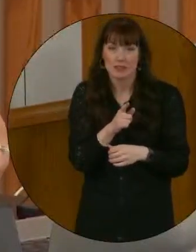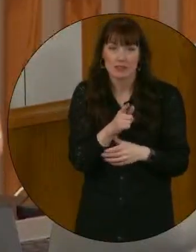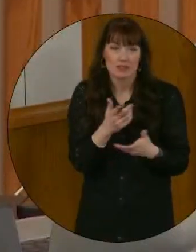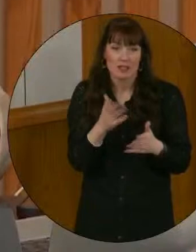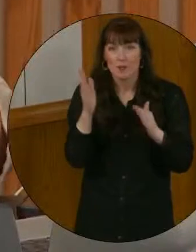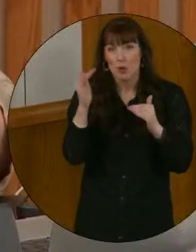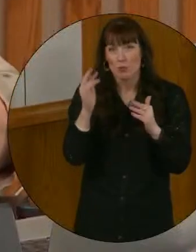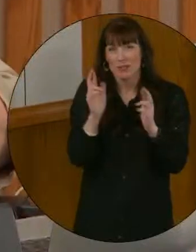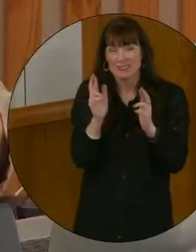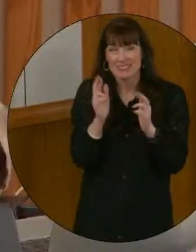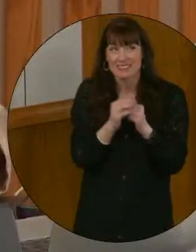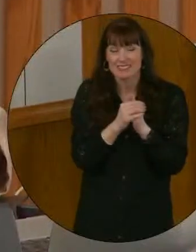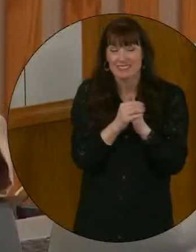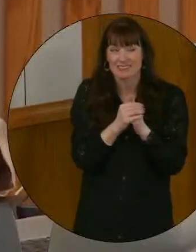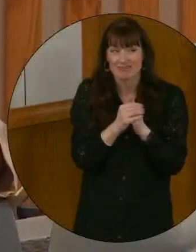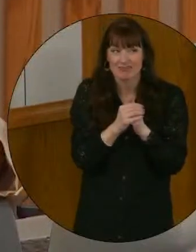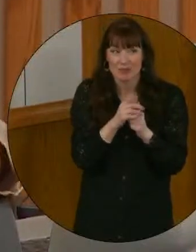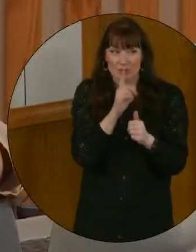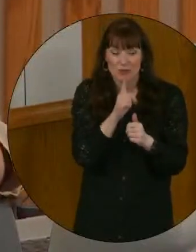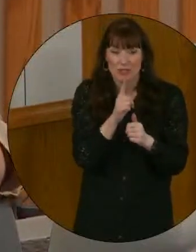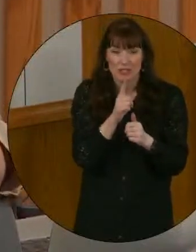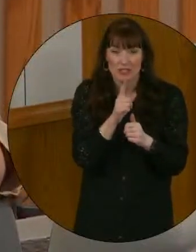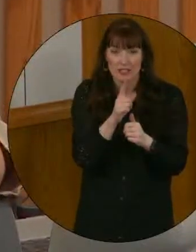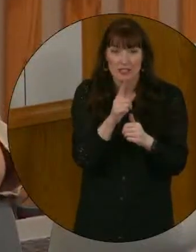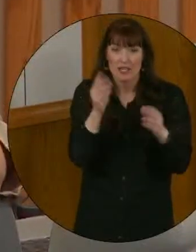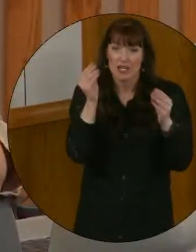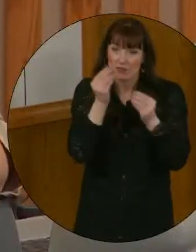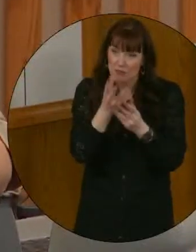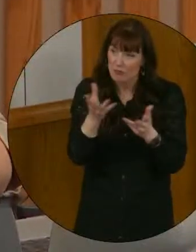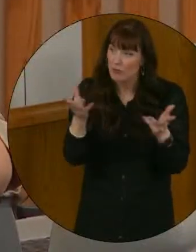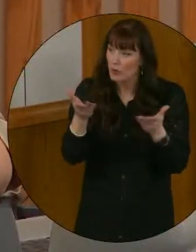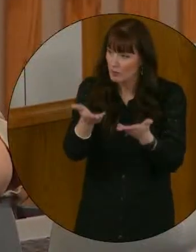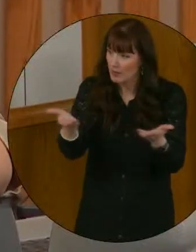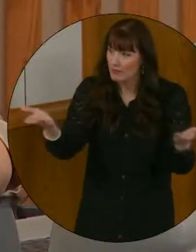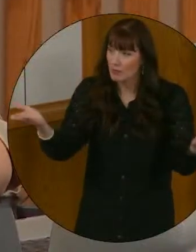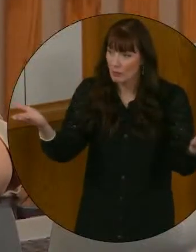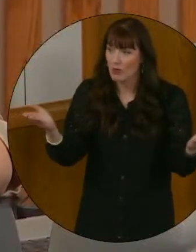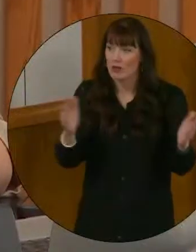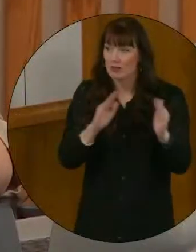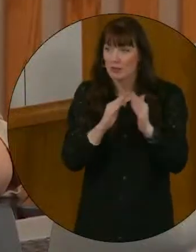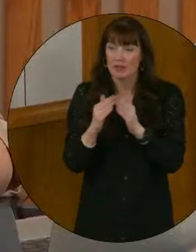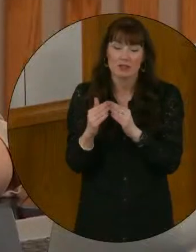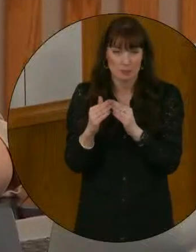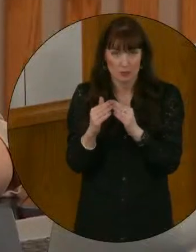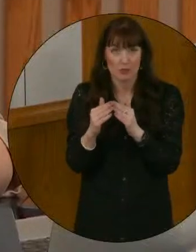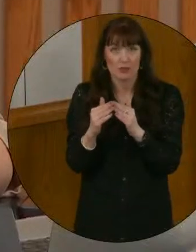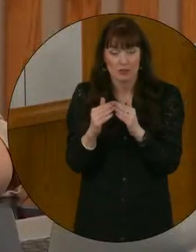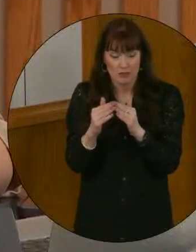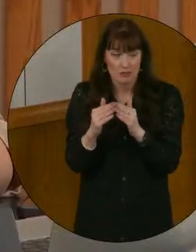I'm hoping that we can really inform the public about the community